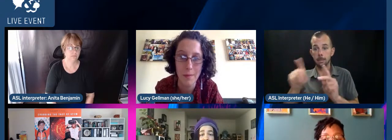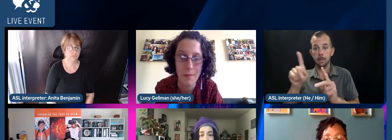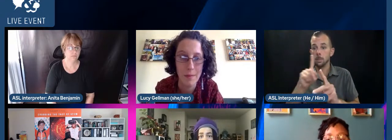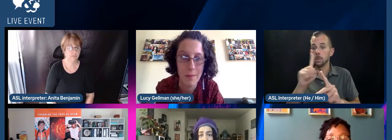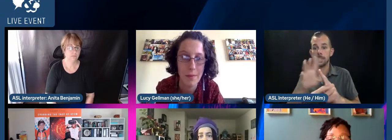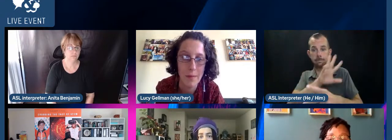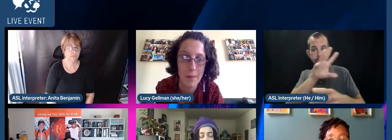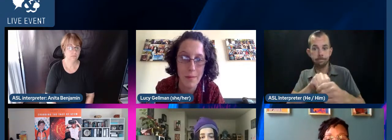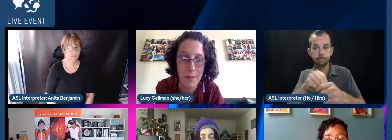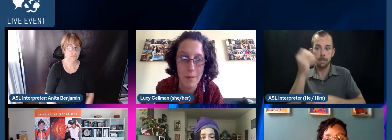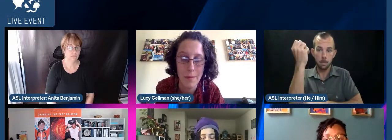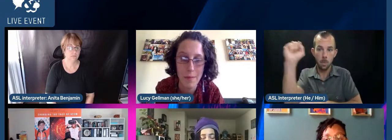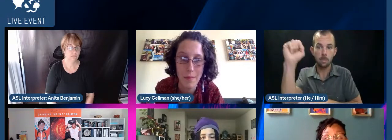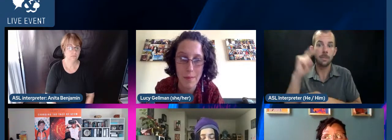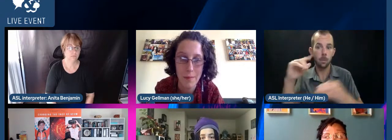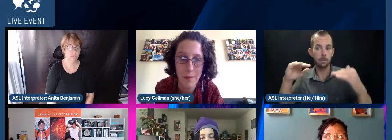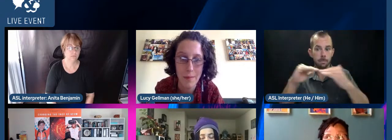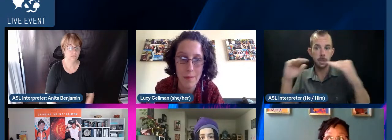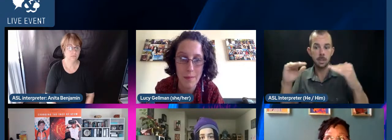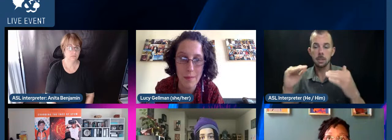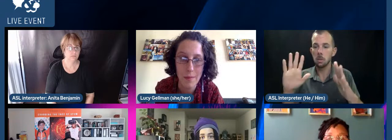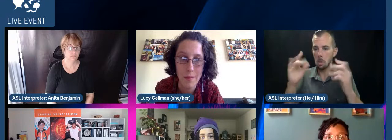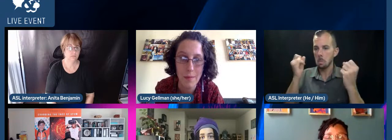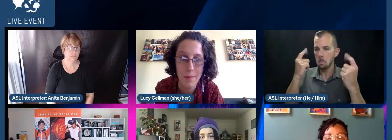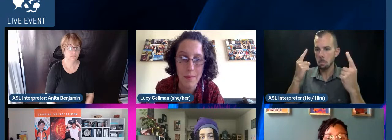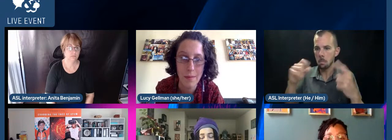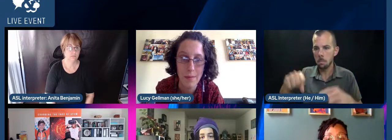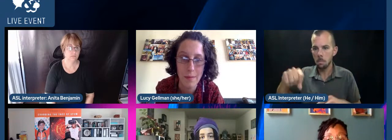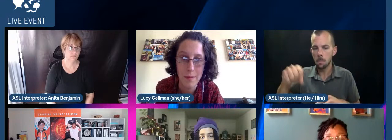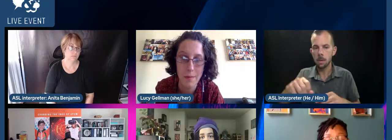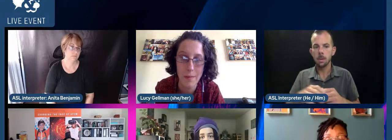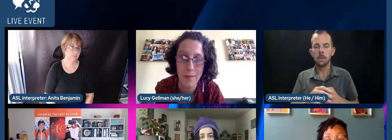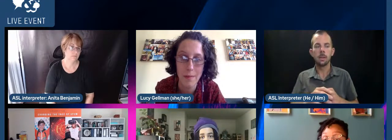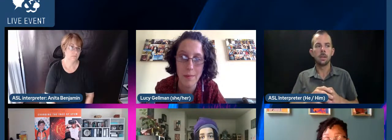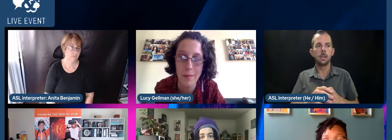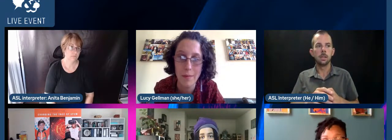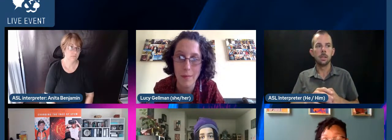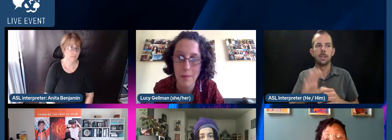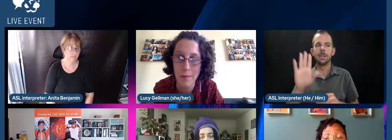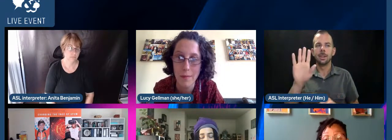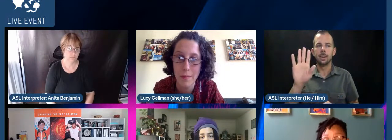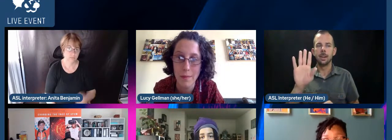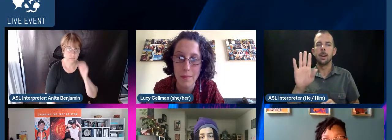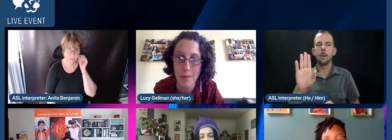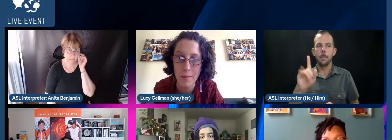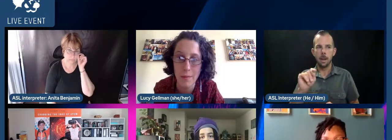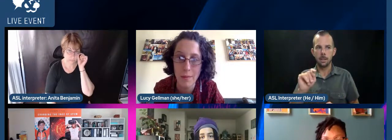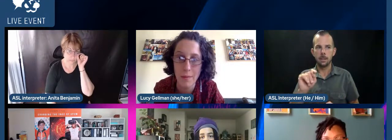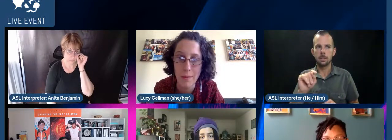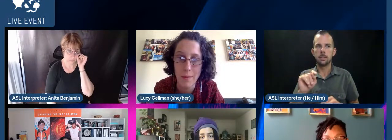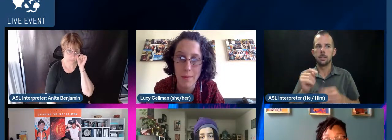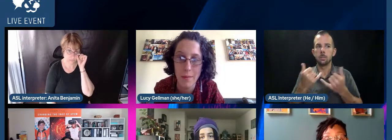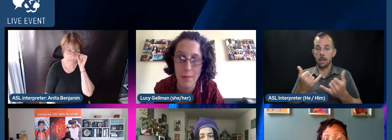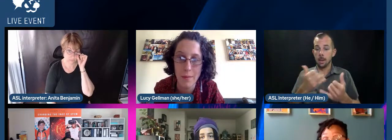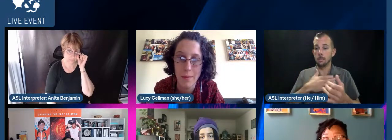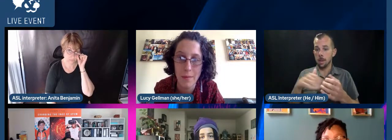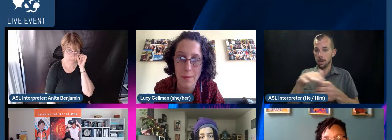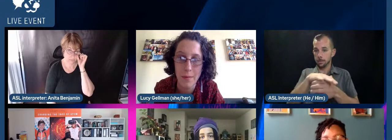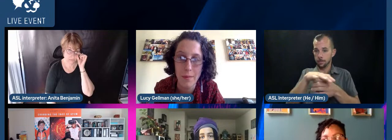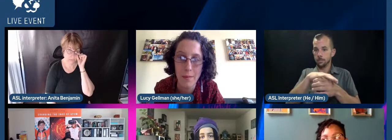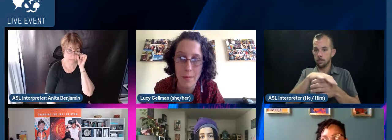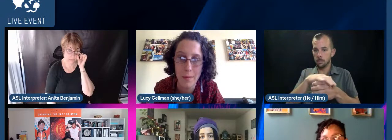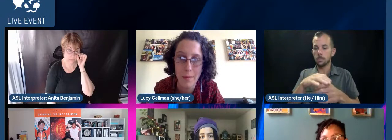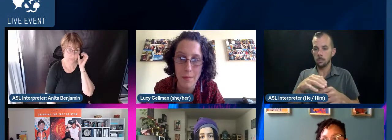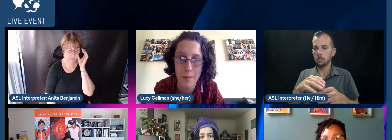tactics. But I do think that overall, as far as where I am located as an